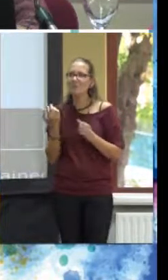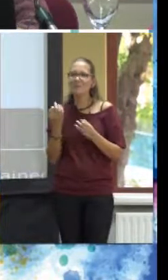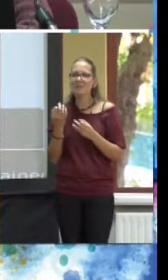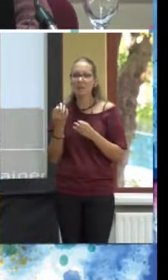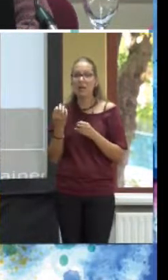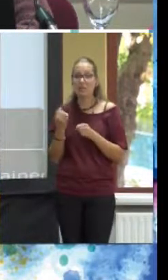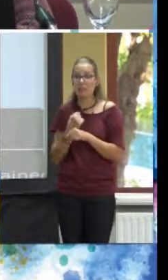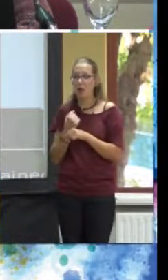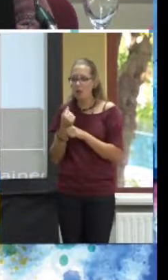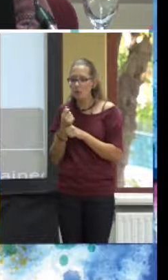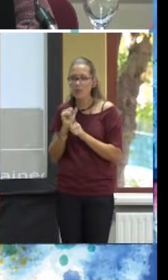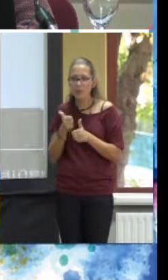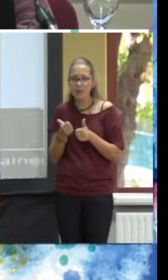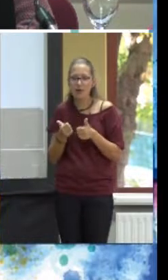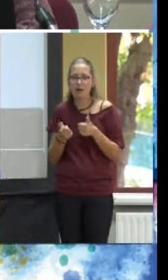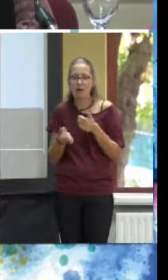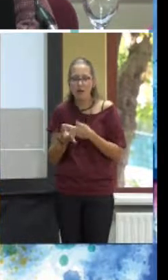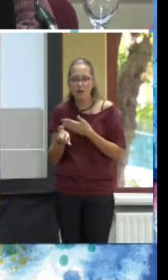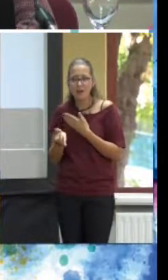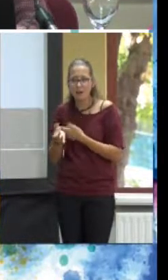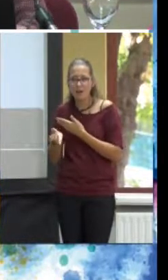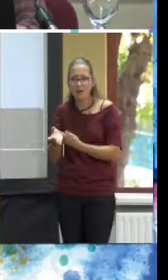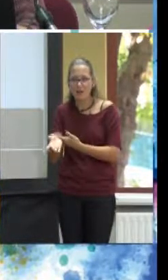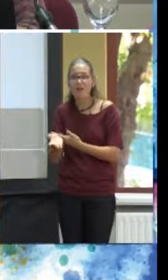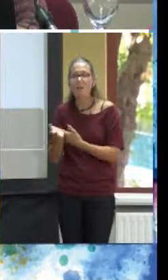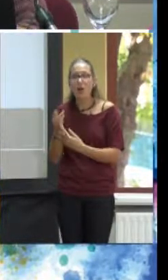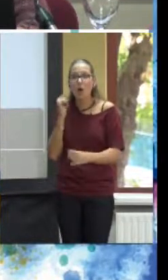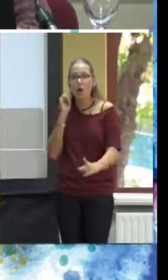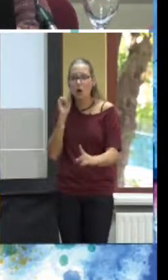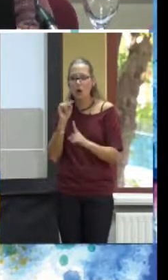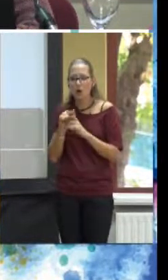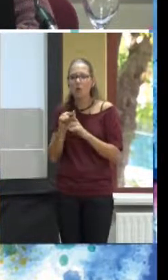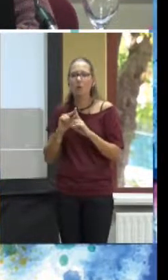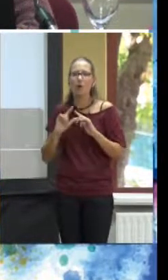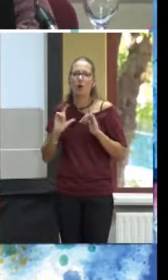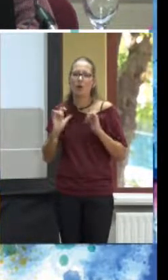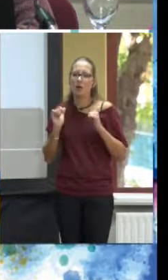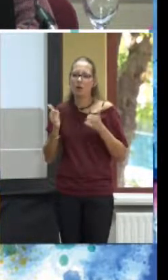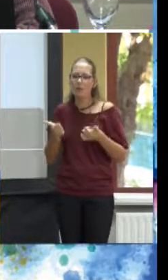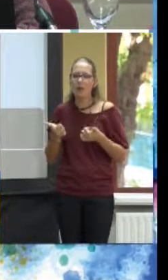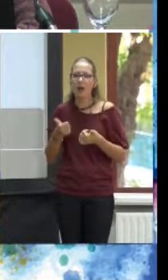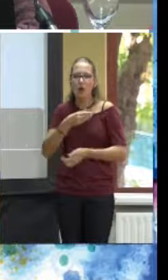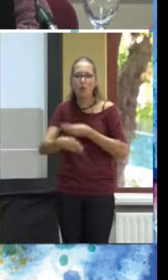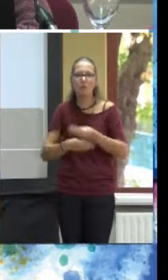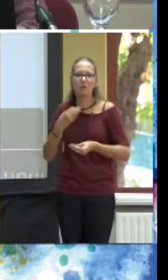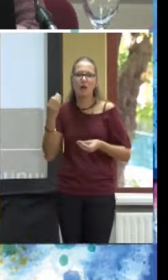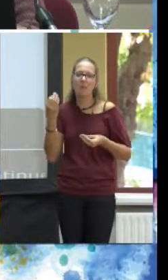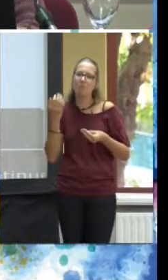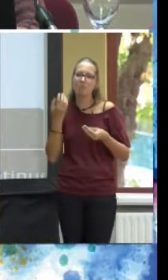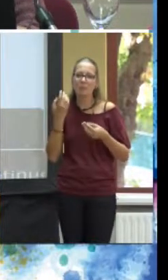starting minor works that will continue in time to put in place mechanisms